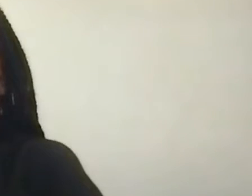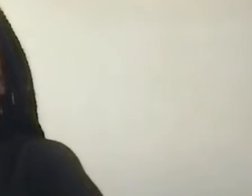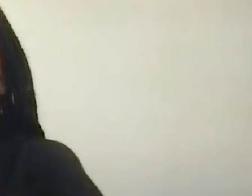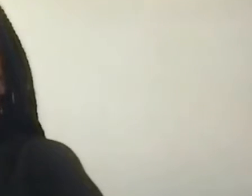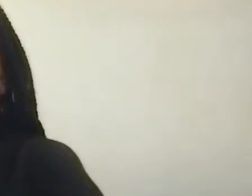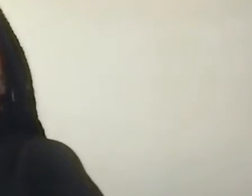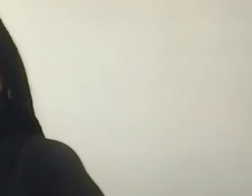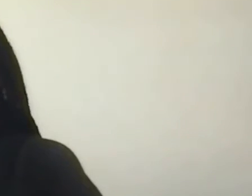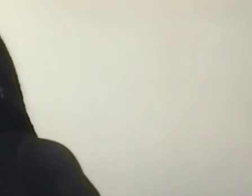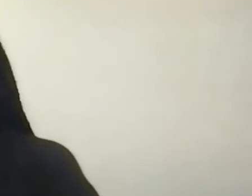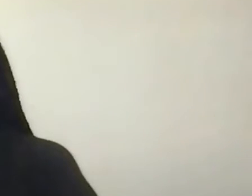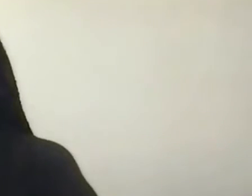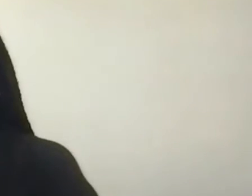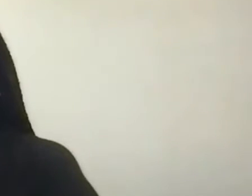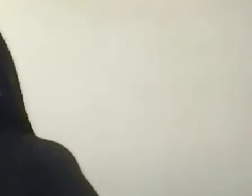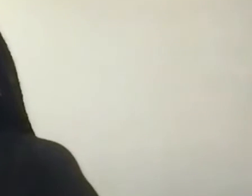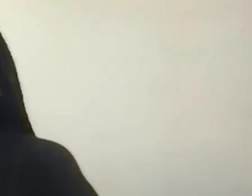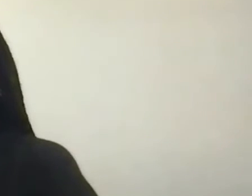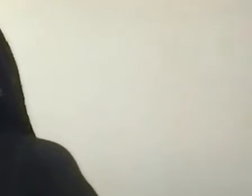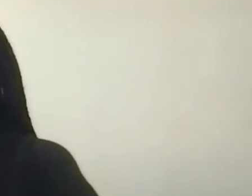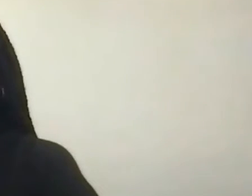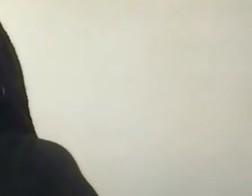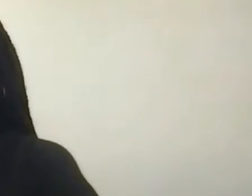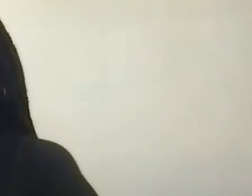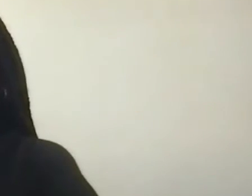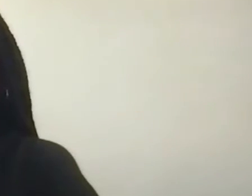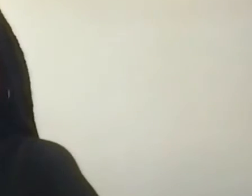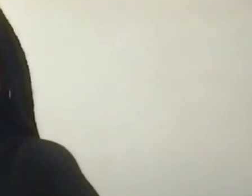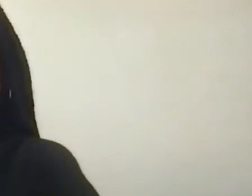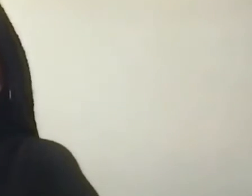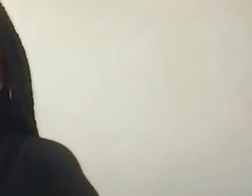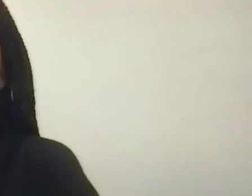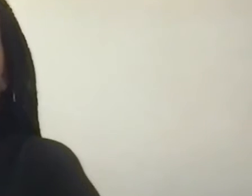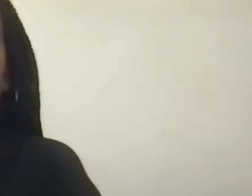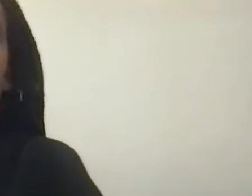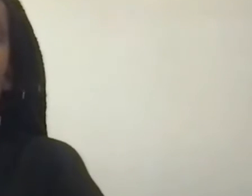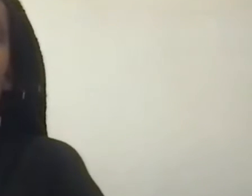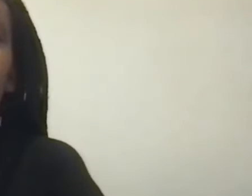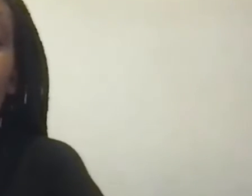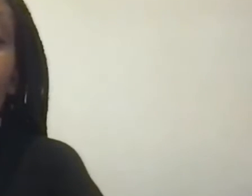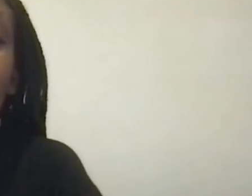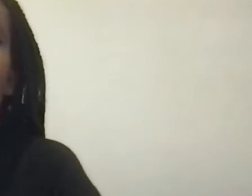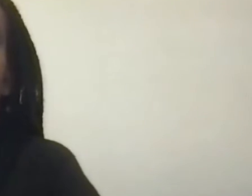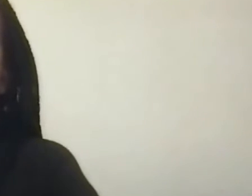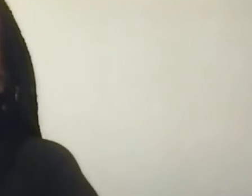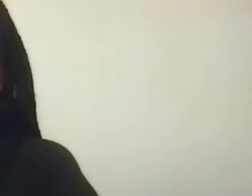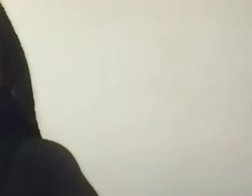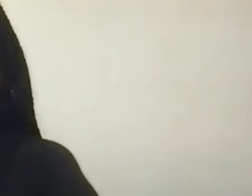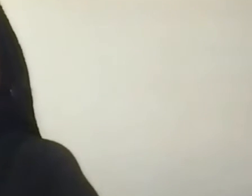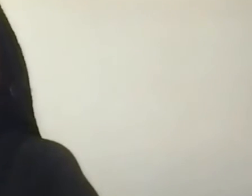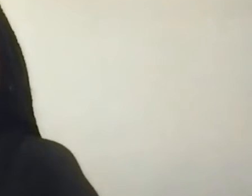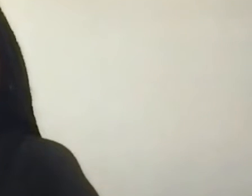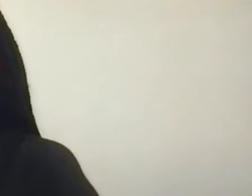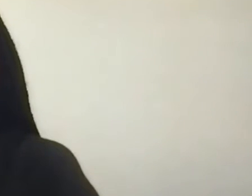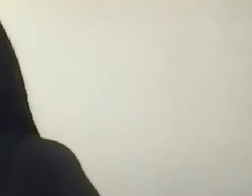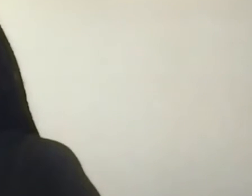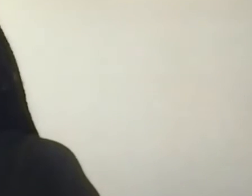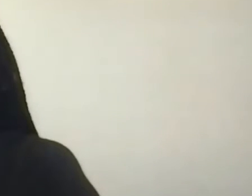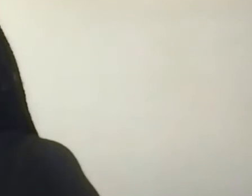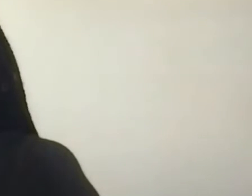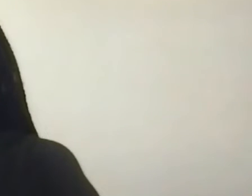Welcome to the Immuno Flash Talk event. My name is Jessica Diarra, and I'm an immunology PhD student at Stanford